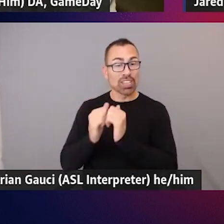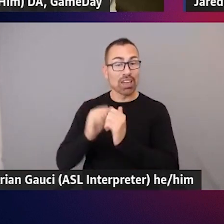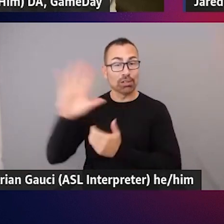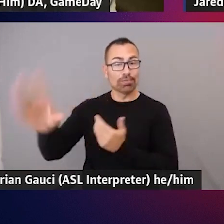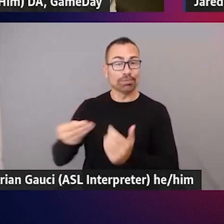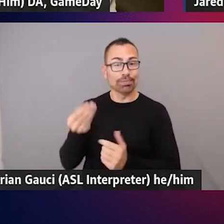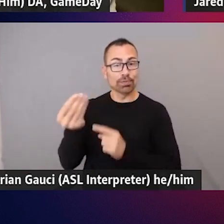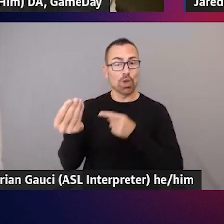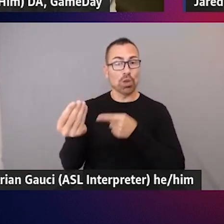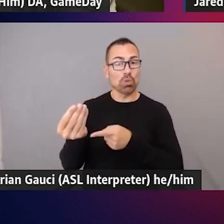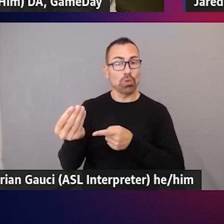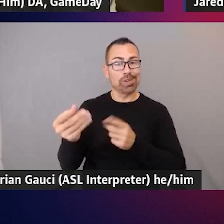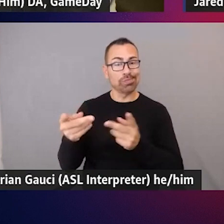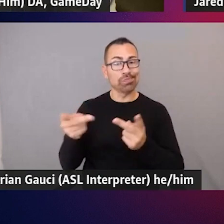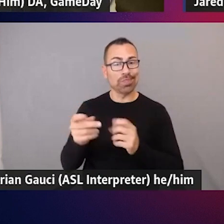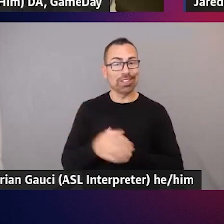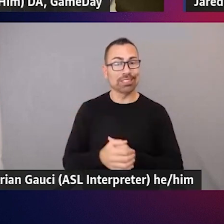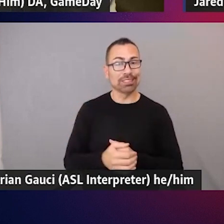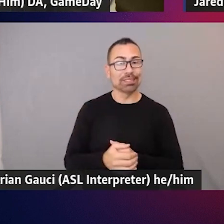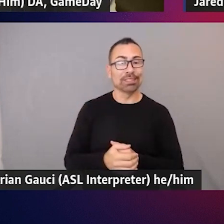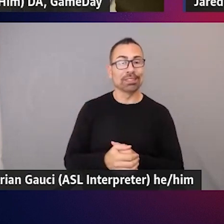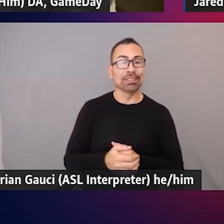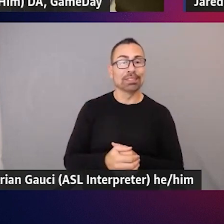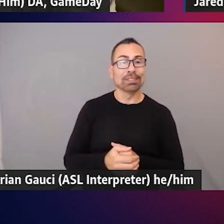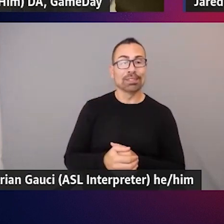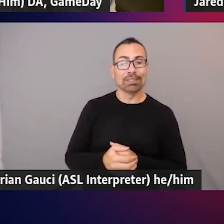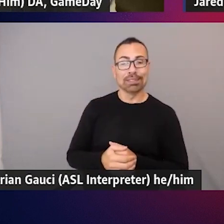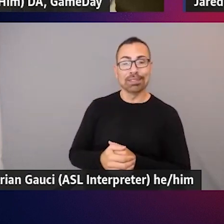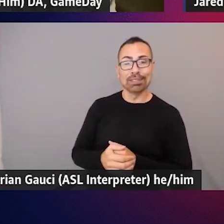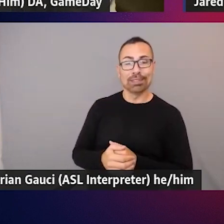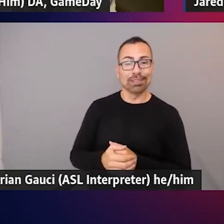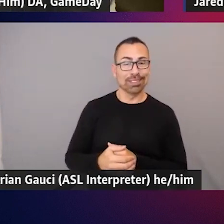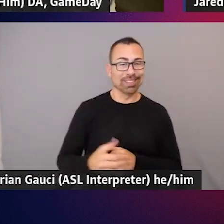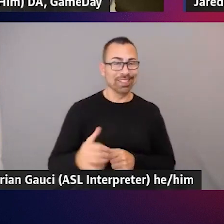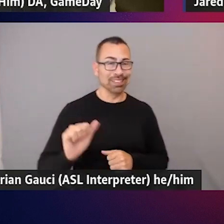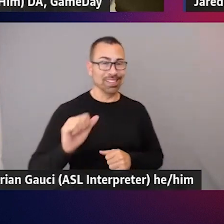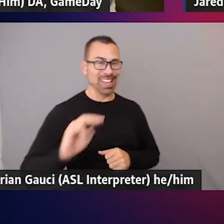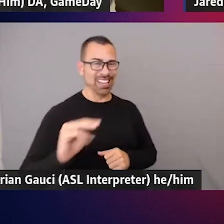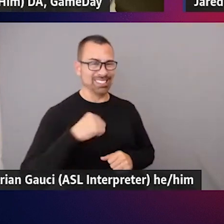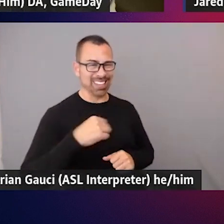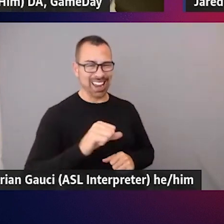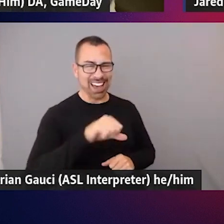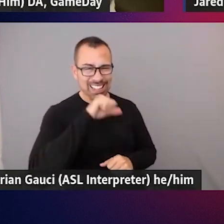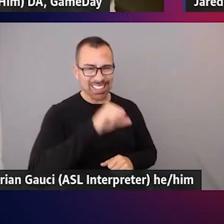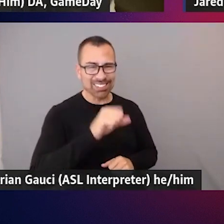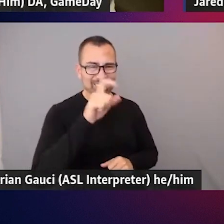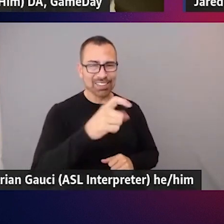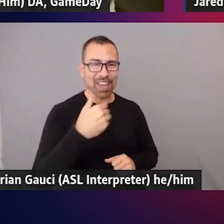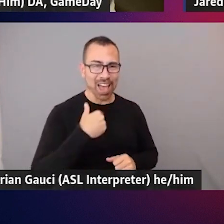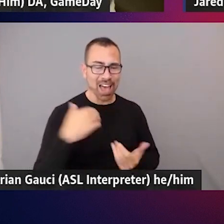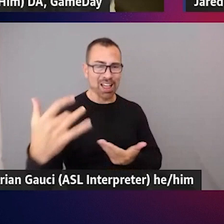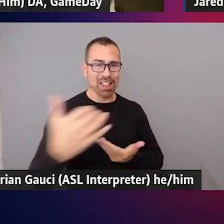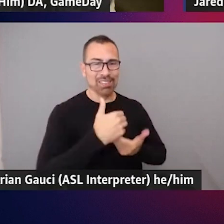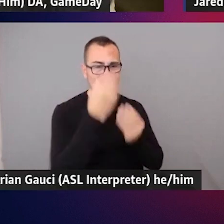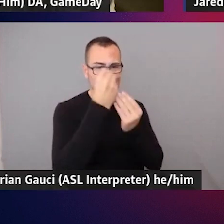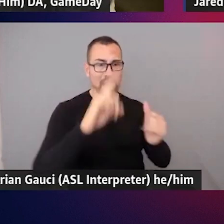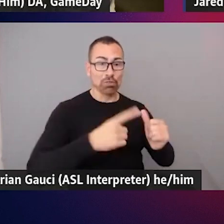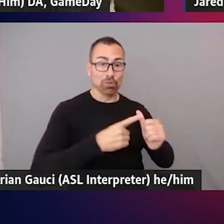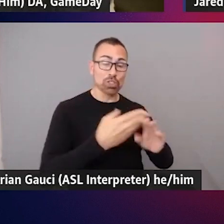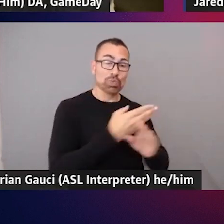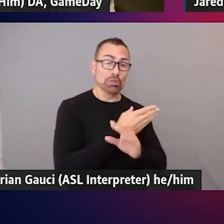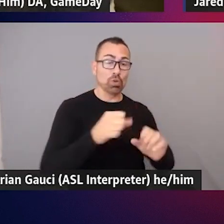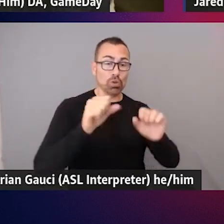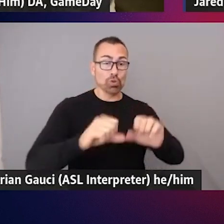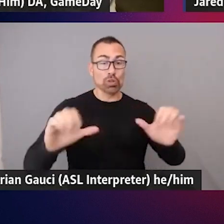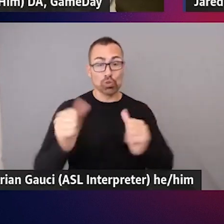it. I mean, you got to have the data before you can really do anything with it, right? So that's great advice. And check